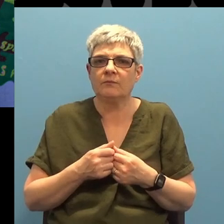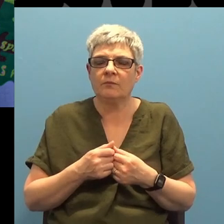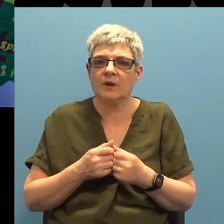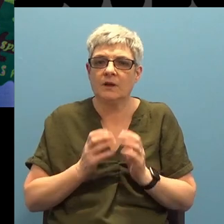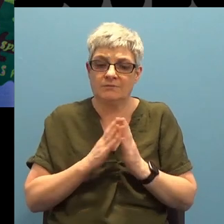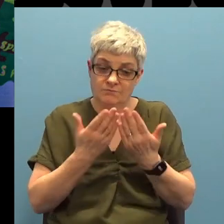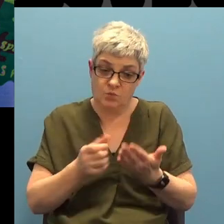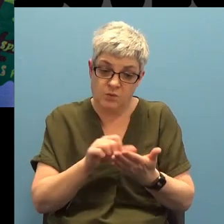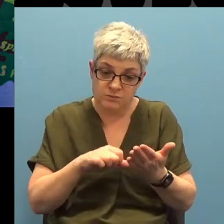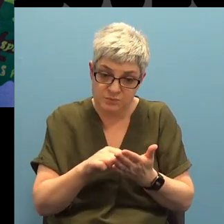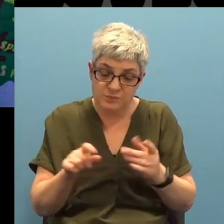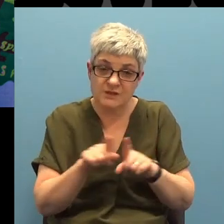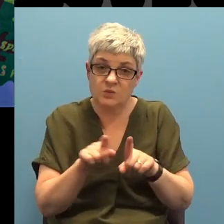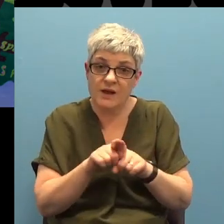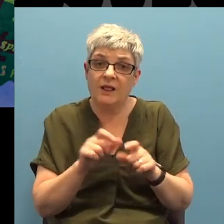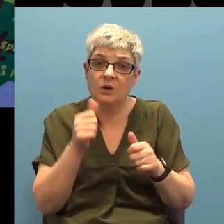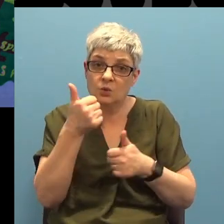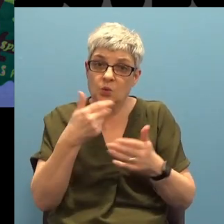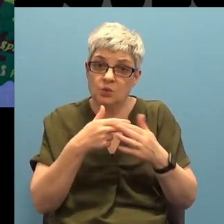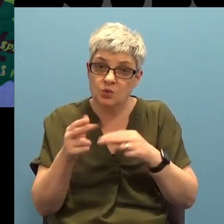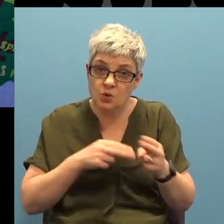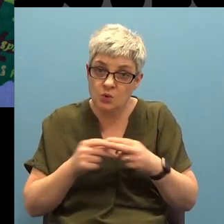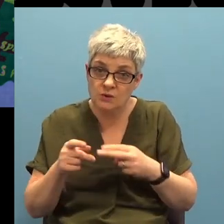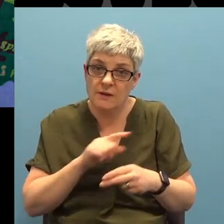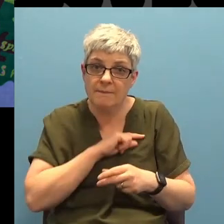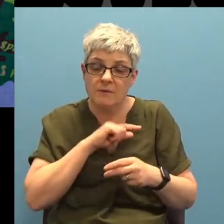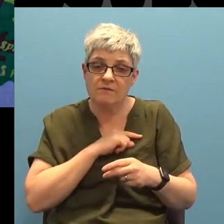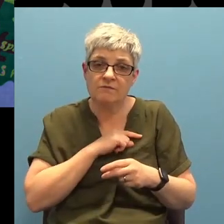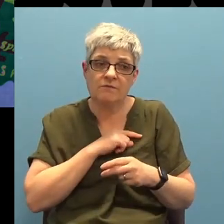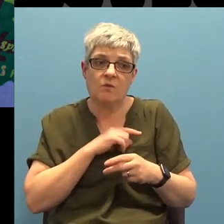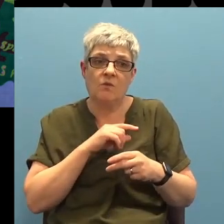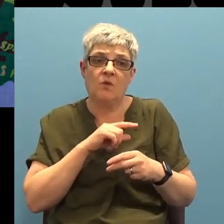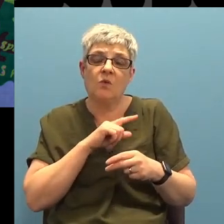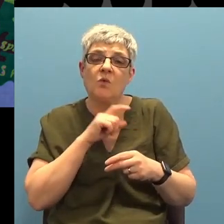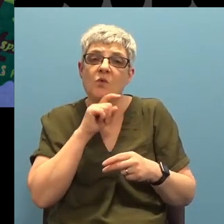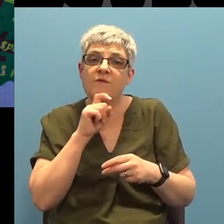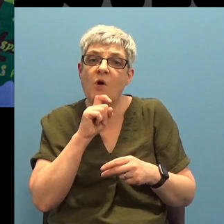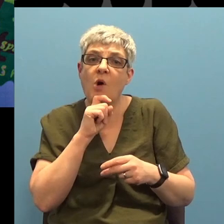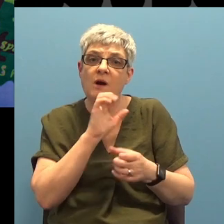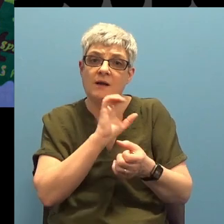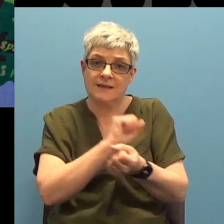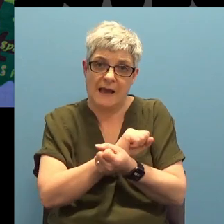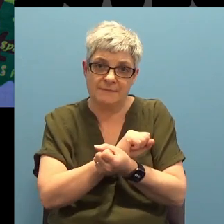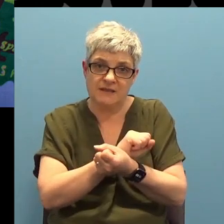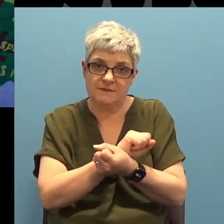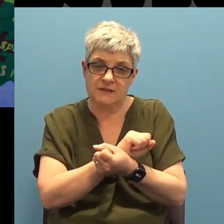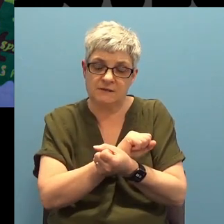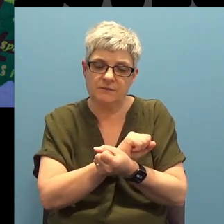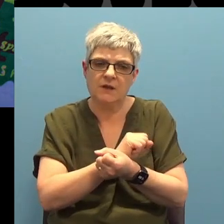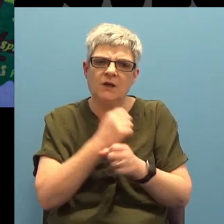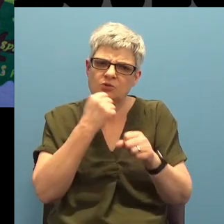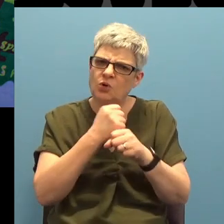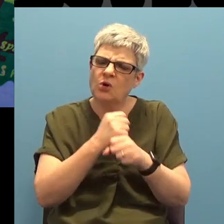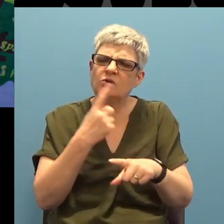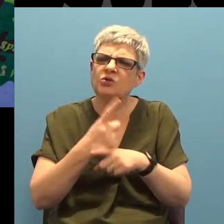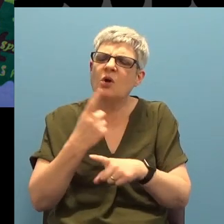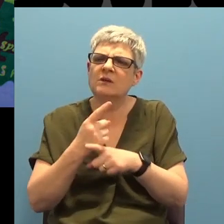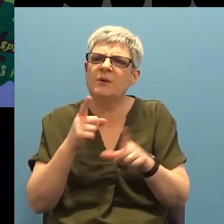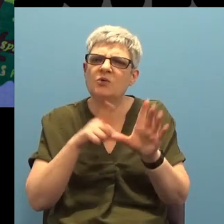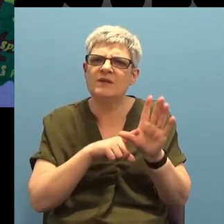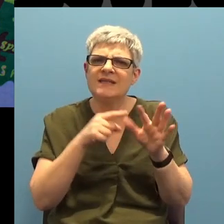Your word too was good news for those who were in captivity. And George mentioned places like Yemen,